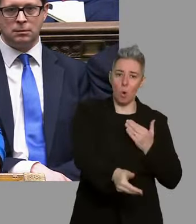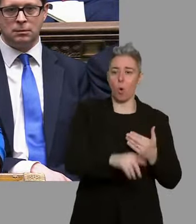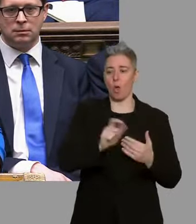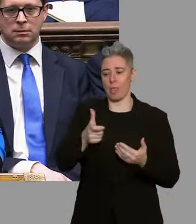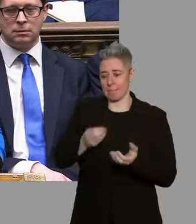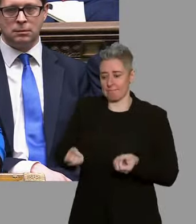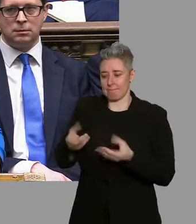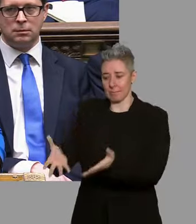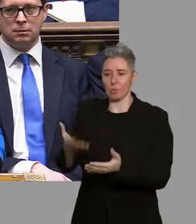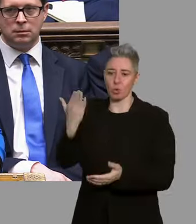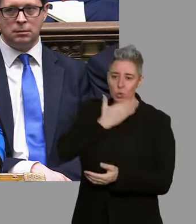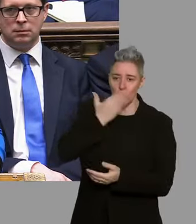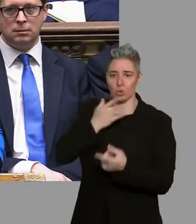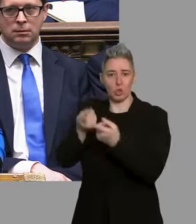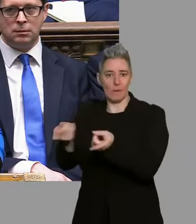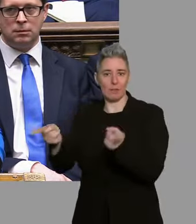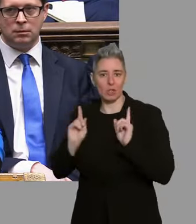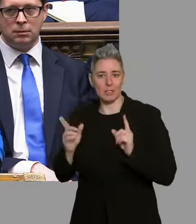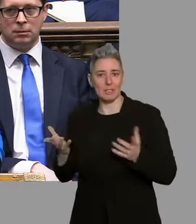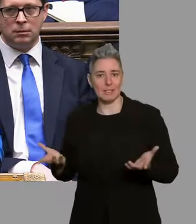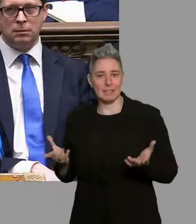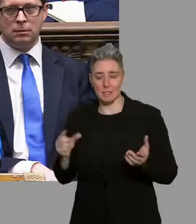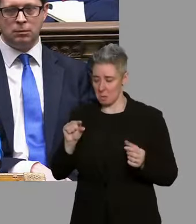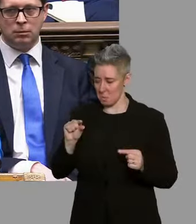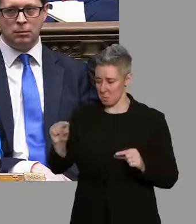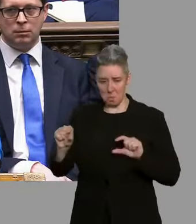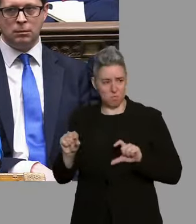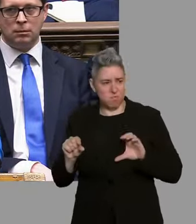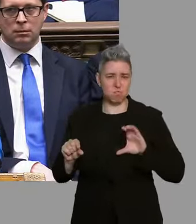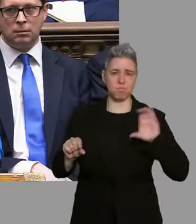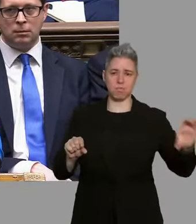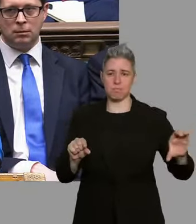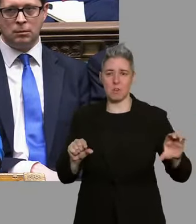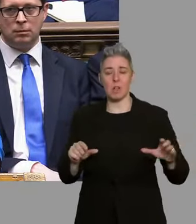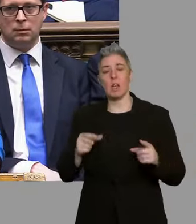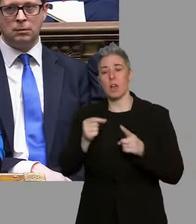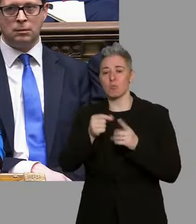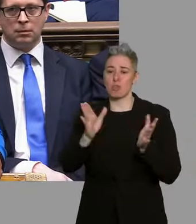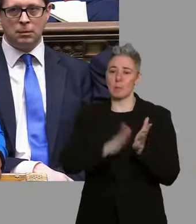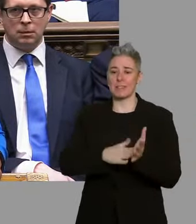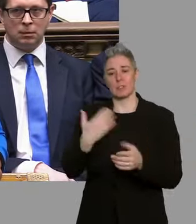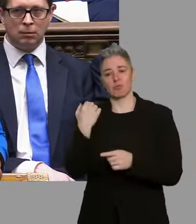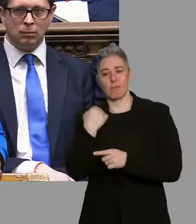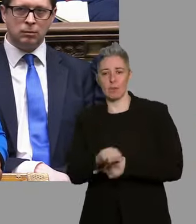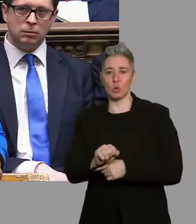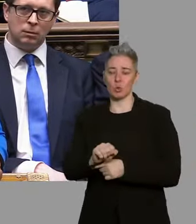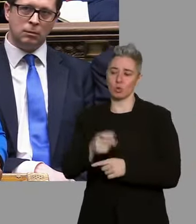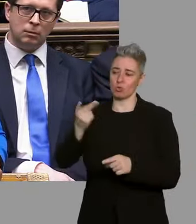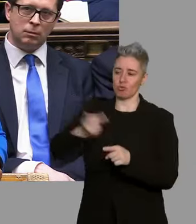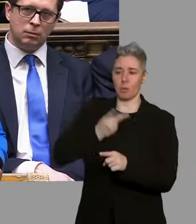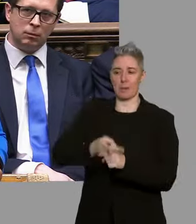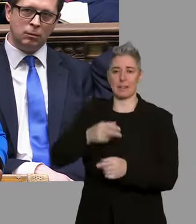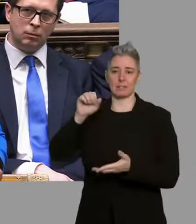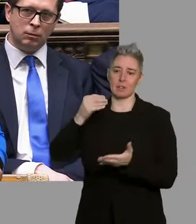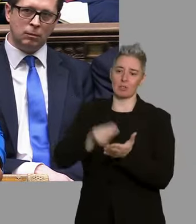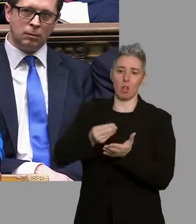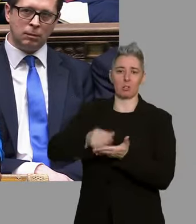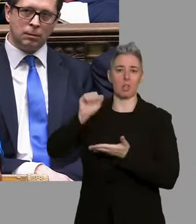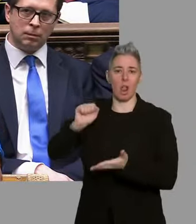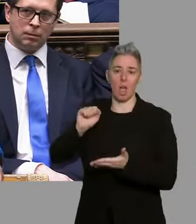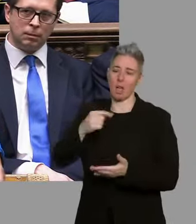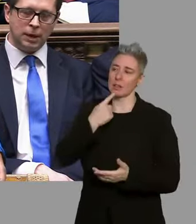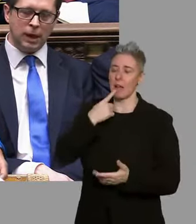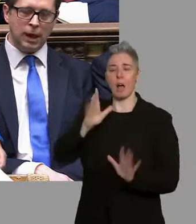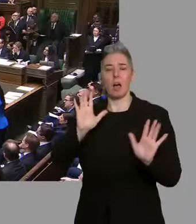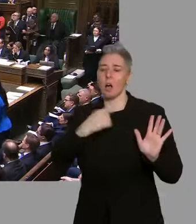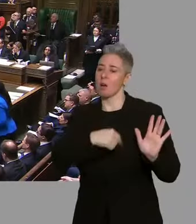Minister refused to repeat his Chancellor's promise that she wouldn't come back for more. Will he now rule out any new tax